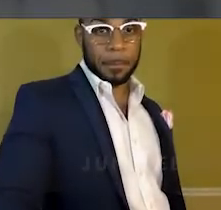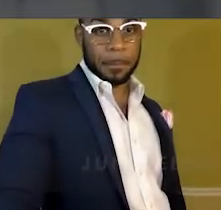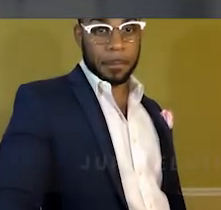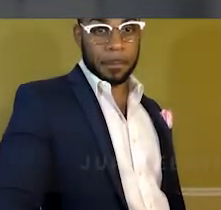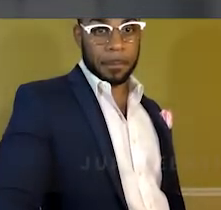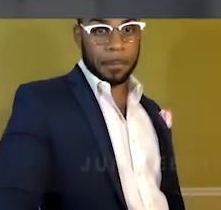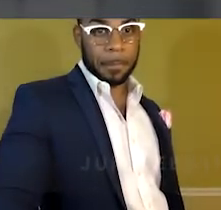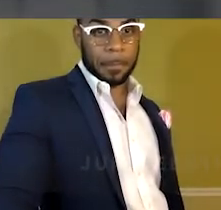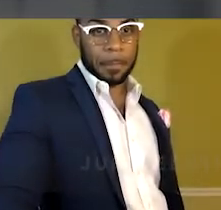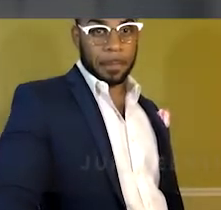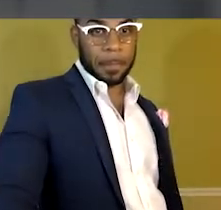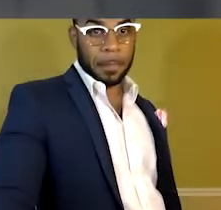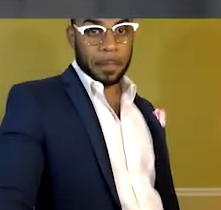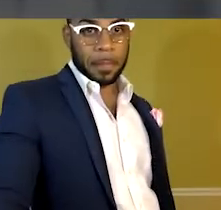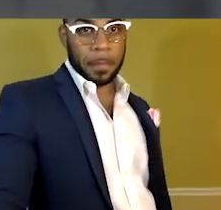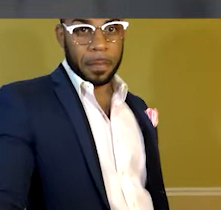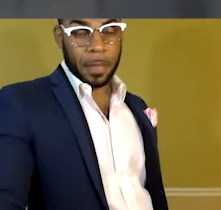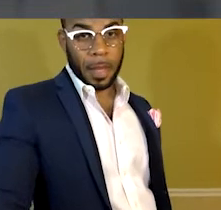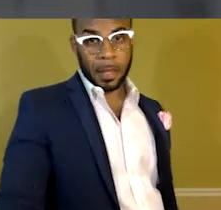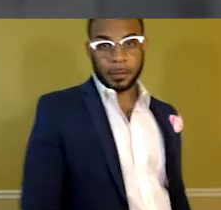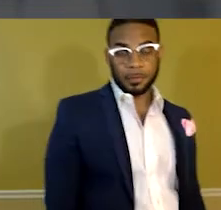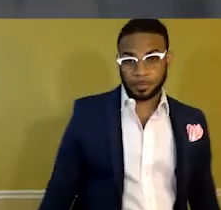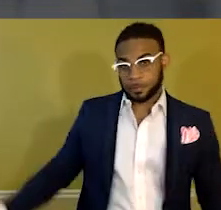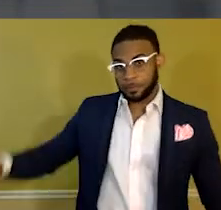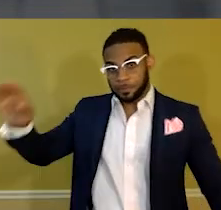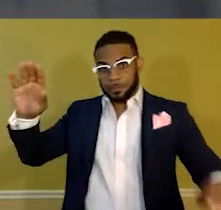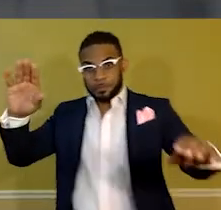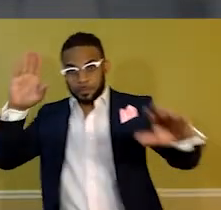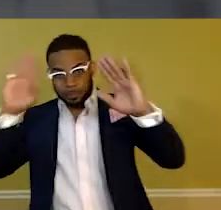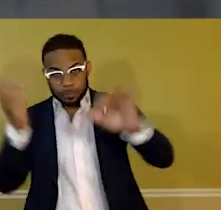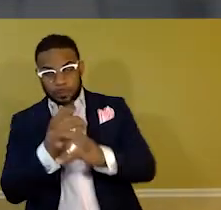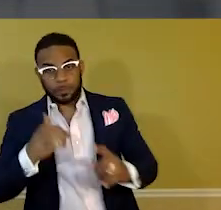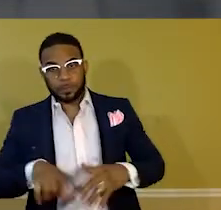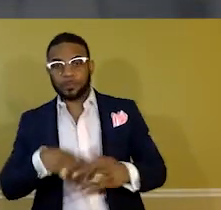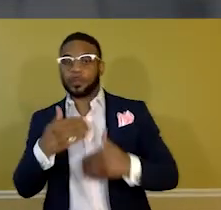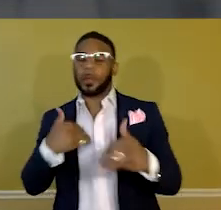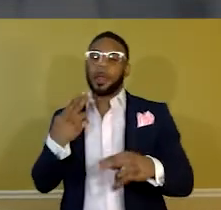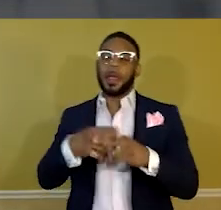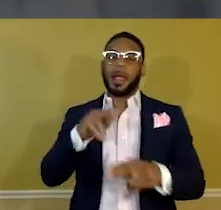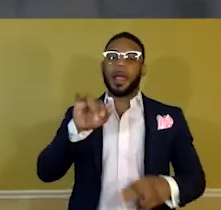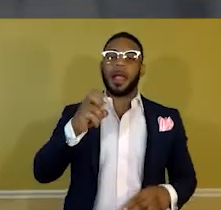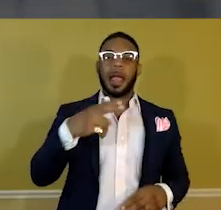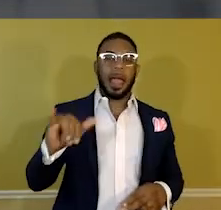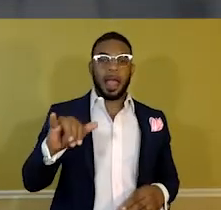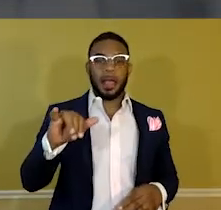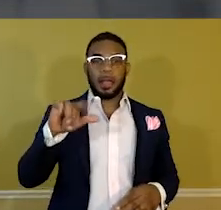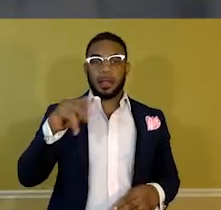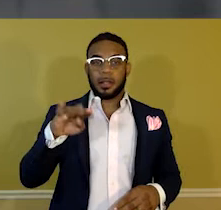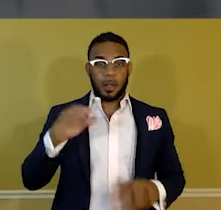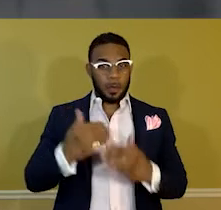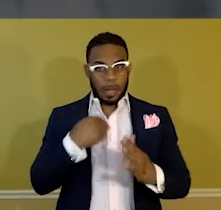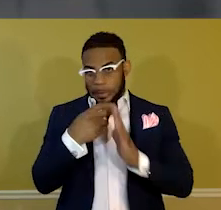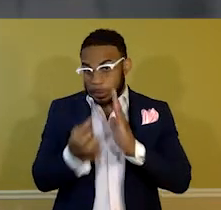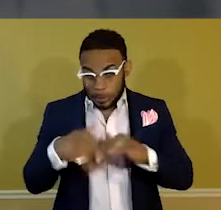We're going to go ahead and get started. So my name is Ashley Janelle. And before I jump